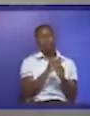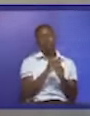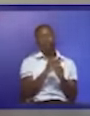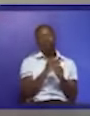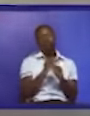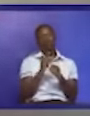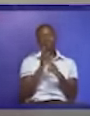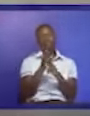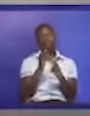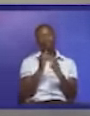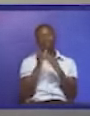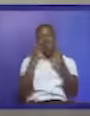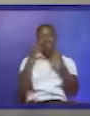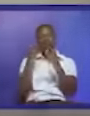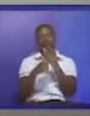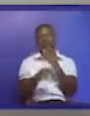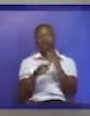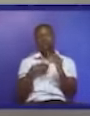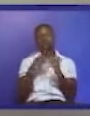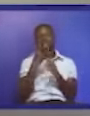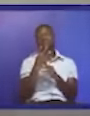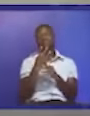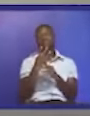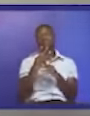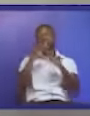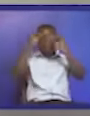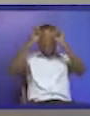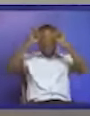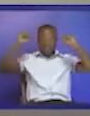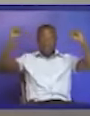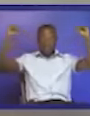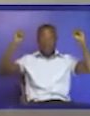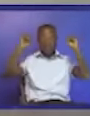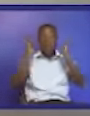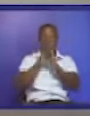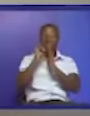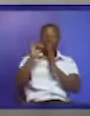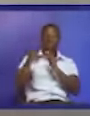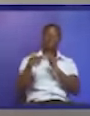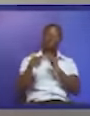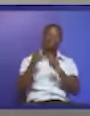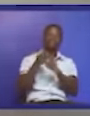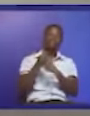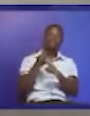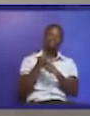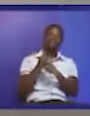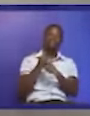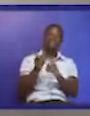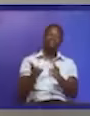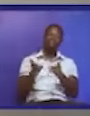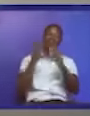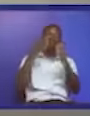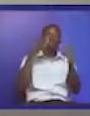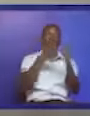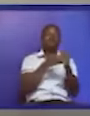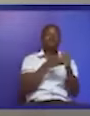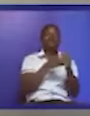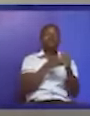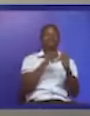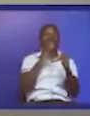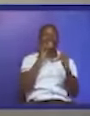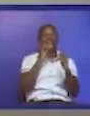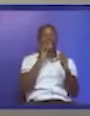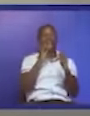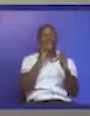said, I see four horns. That these are the horns that have lifted up themselves against Israel, against Judah, and